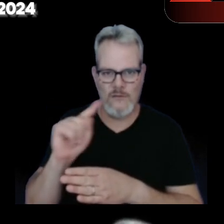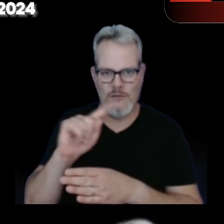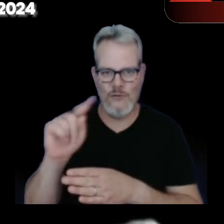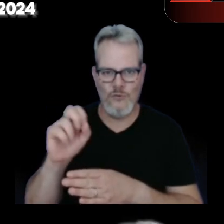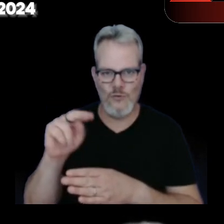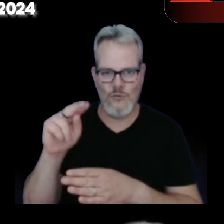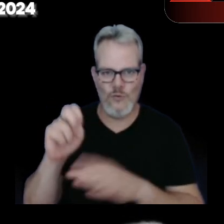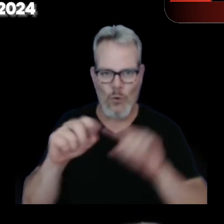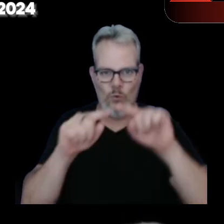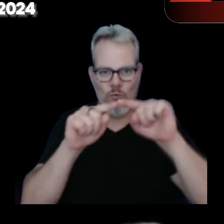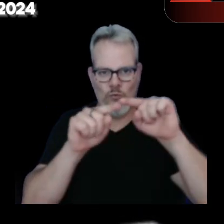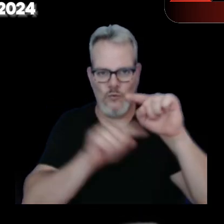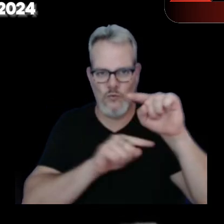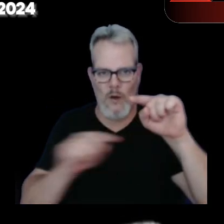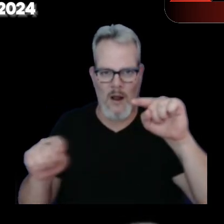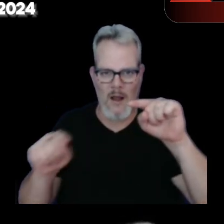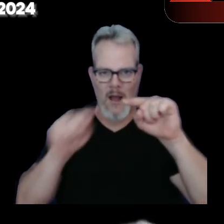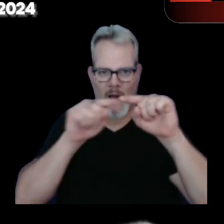adjusting the most.